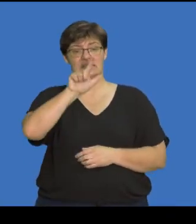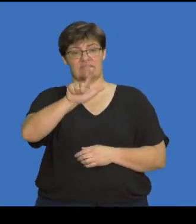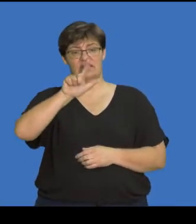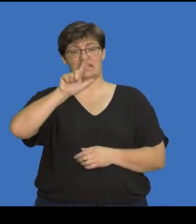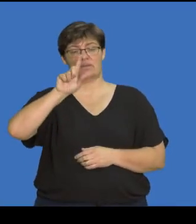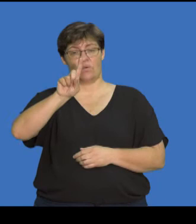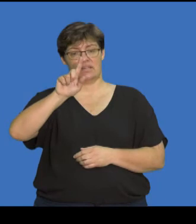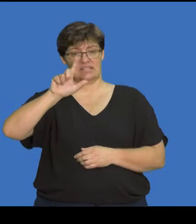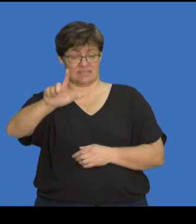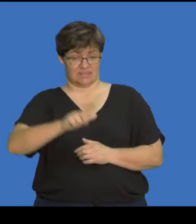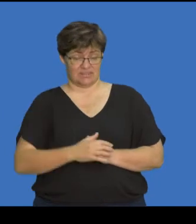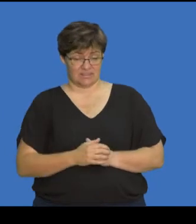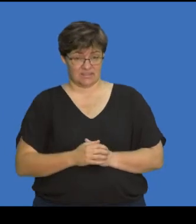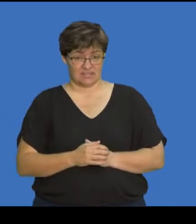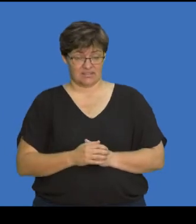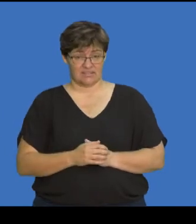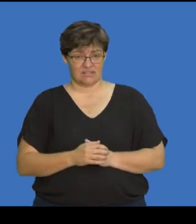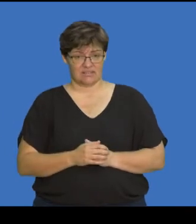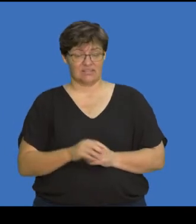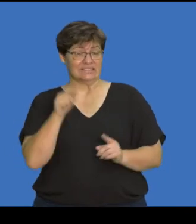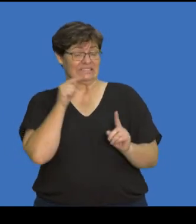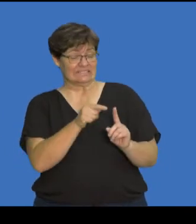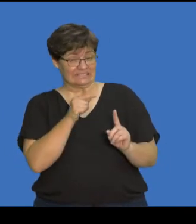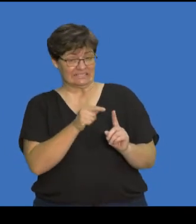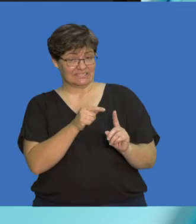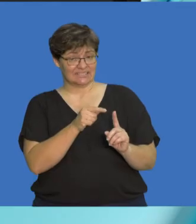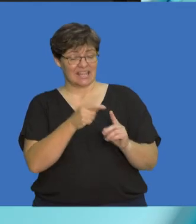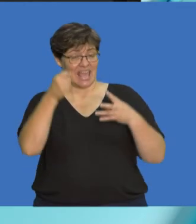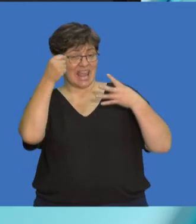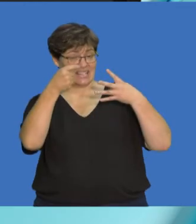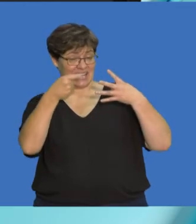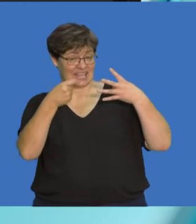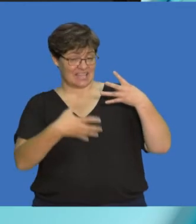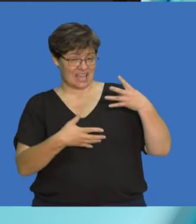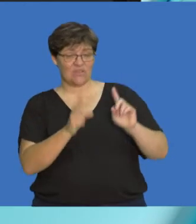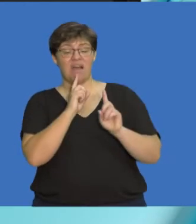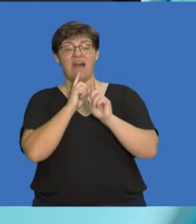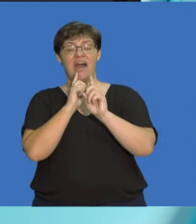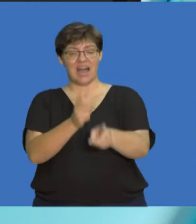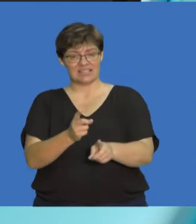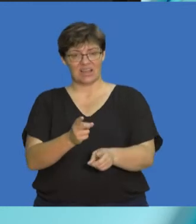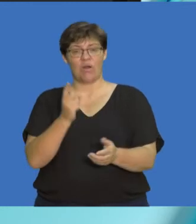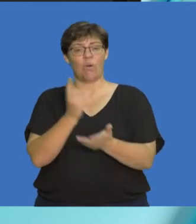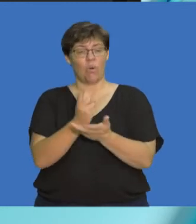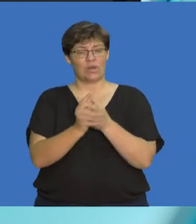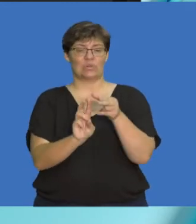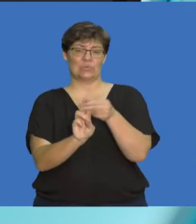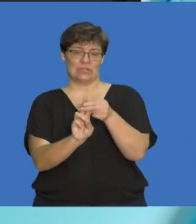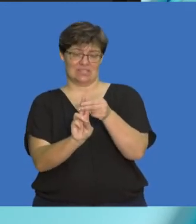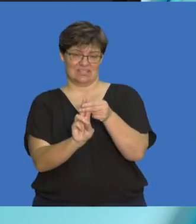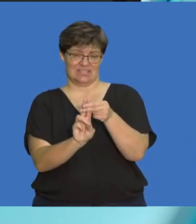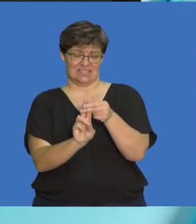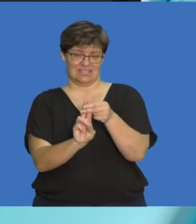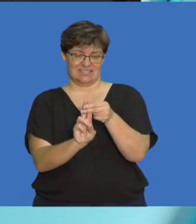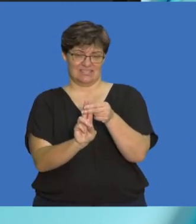2,717. Remember, this particular indicator, your answer is always in units, right? In